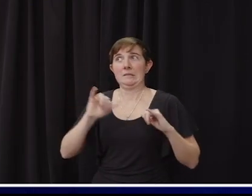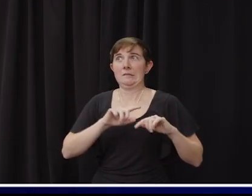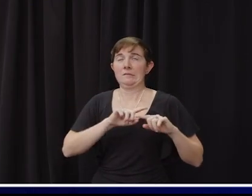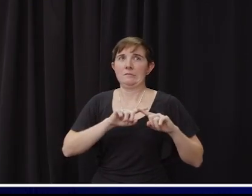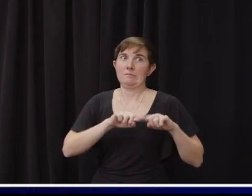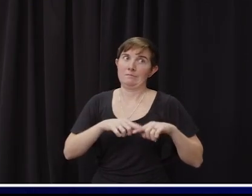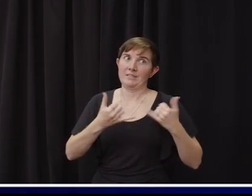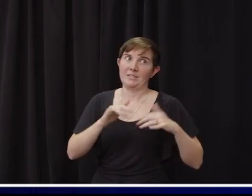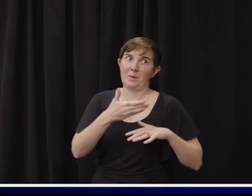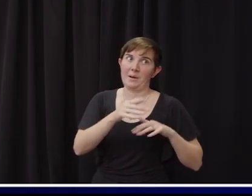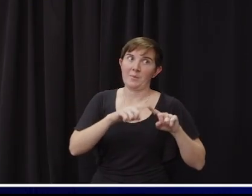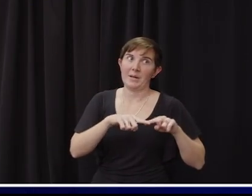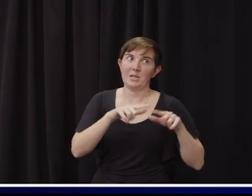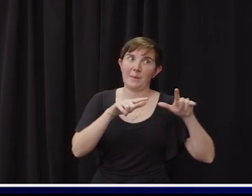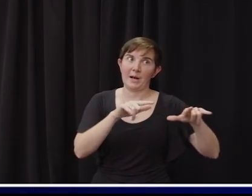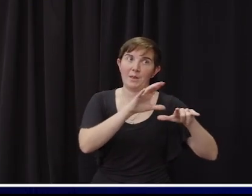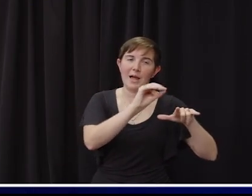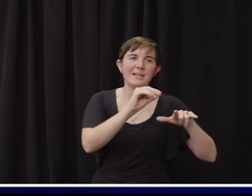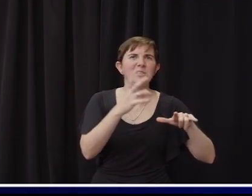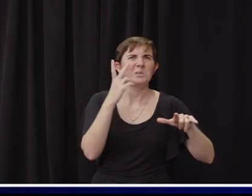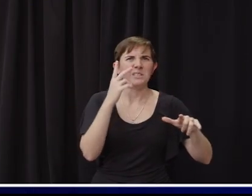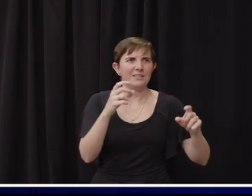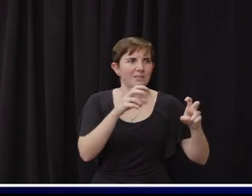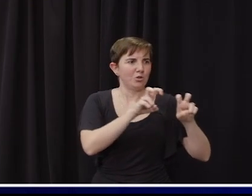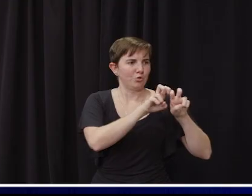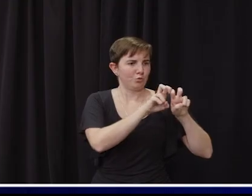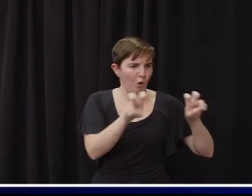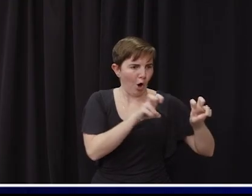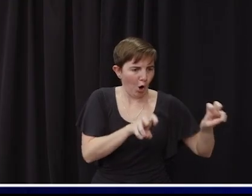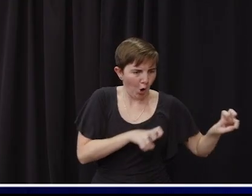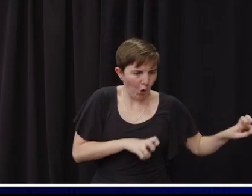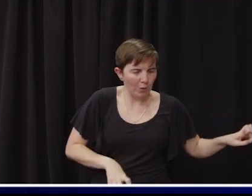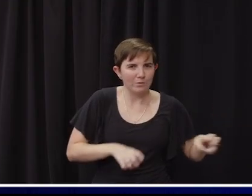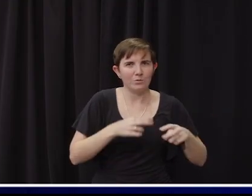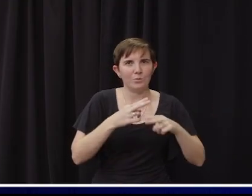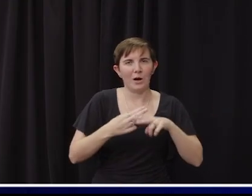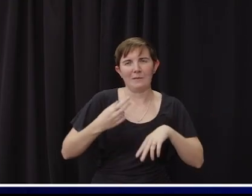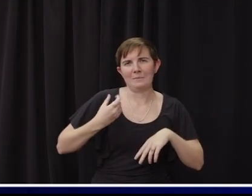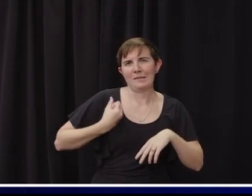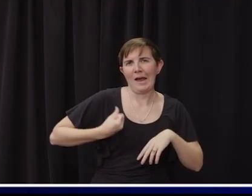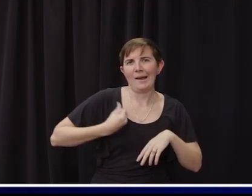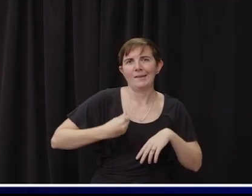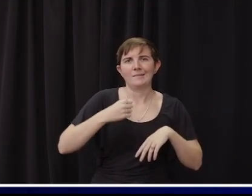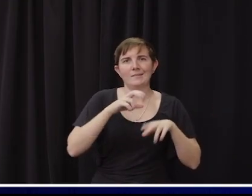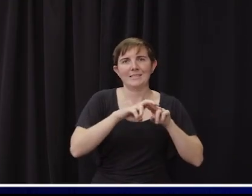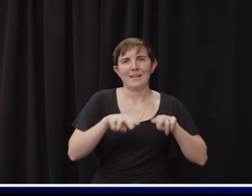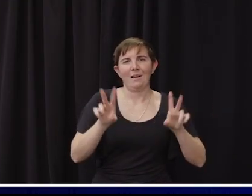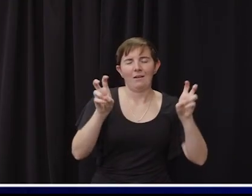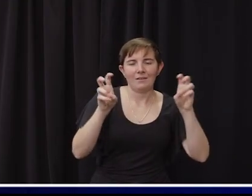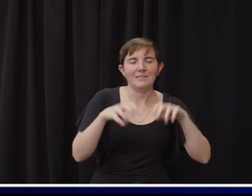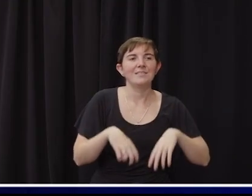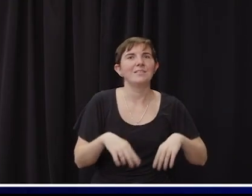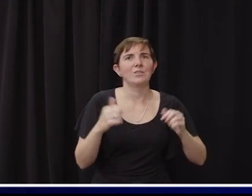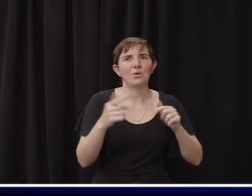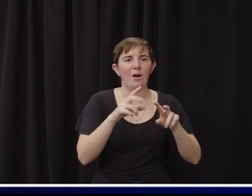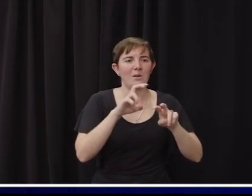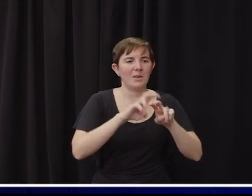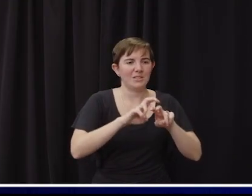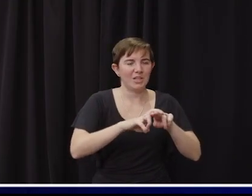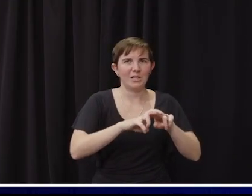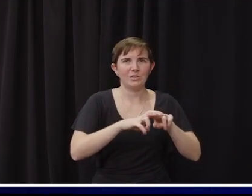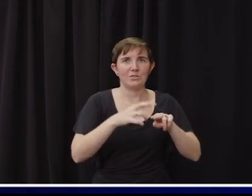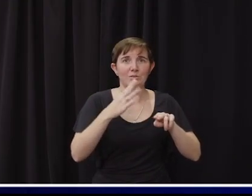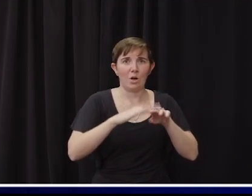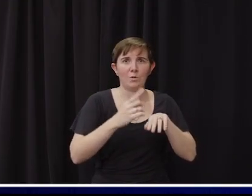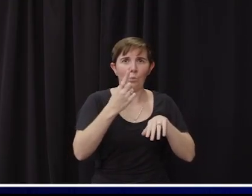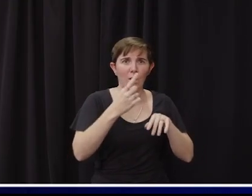on the airlines, you just see all the rows of, we call them gang seating, so all the chairs that are on a single